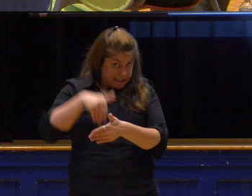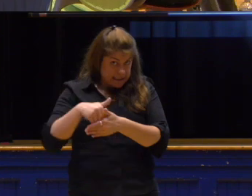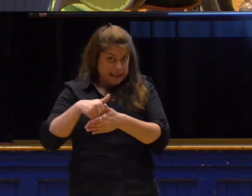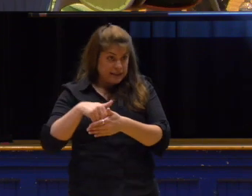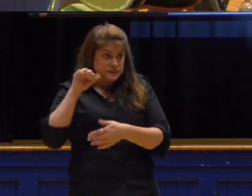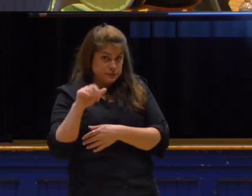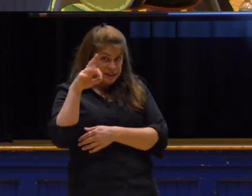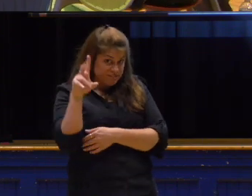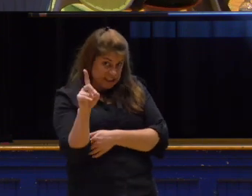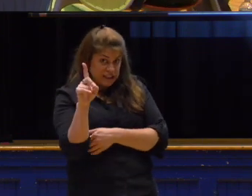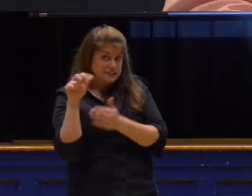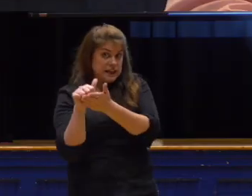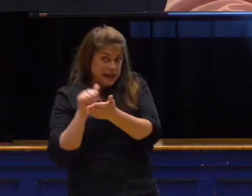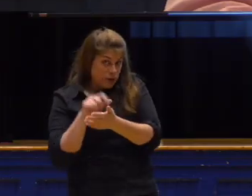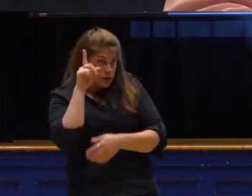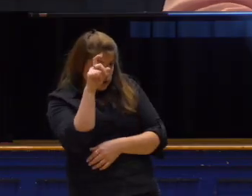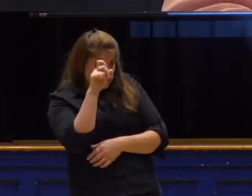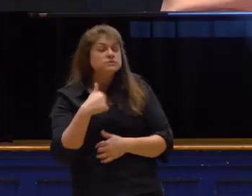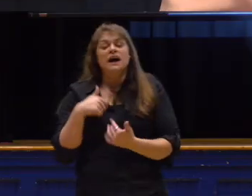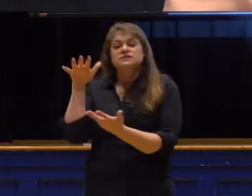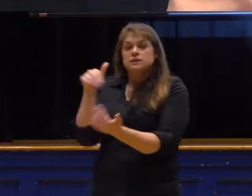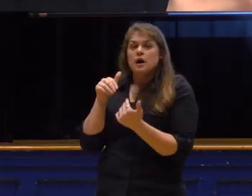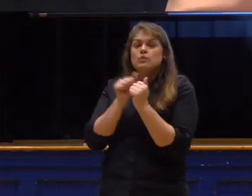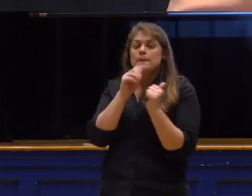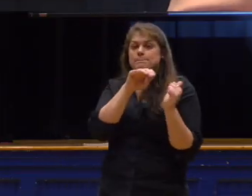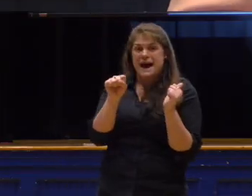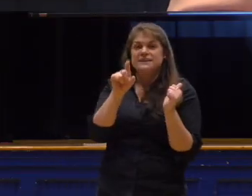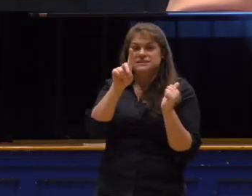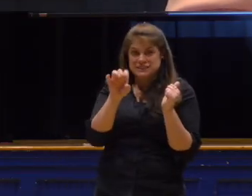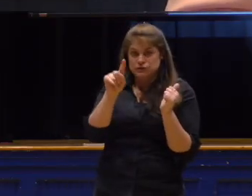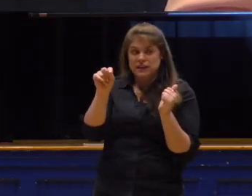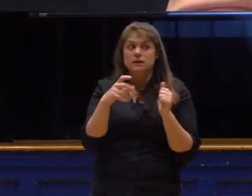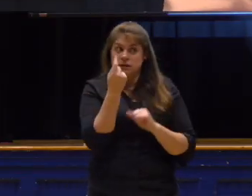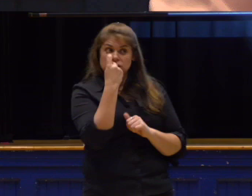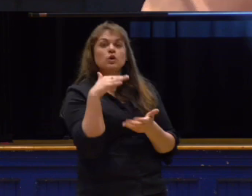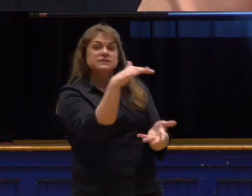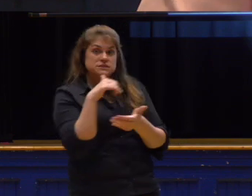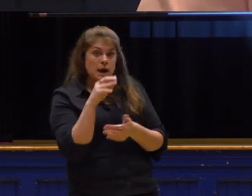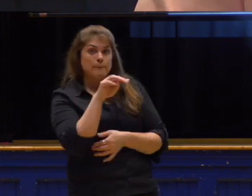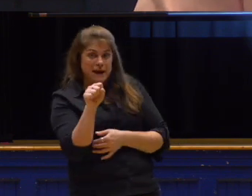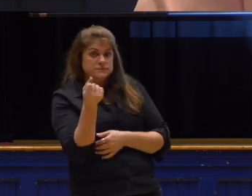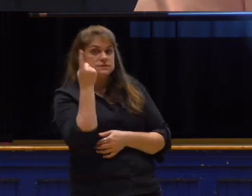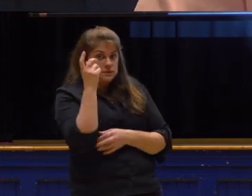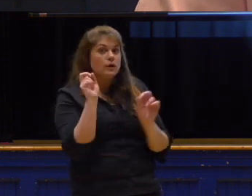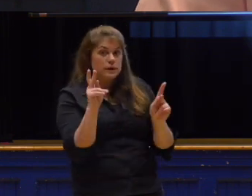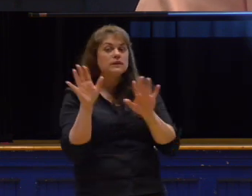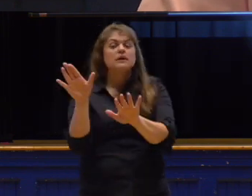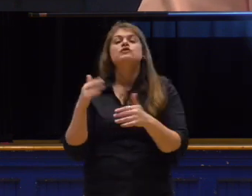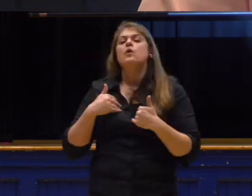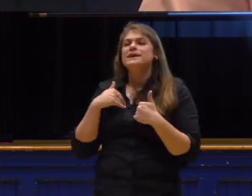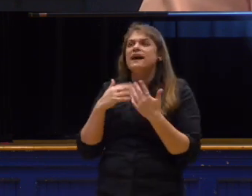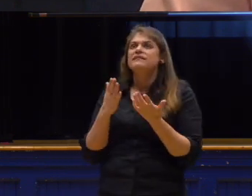account? Well, it's with MassDOT. Okay, it's Now in we ha- Massachusetts. Yes. Now we have